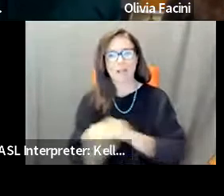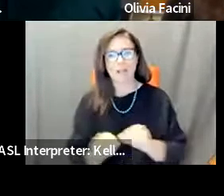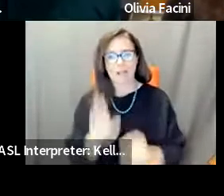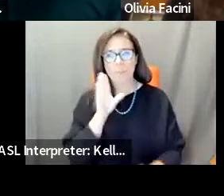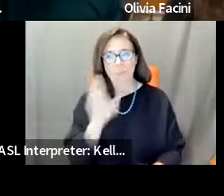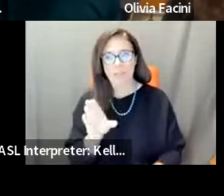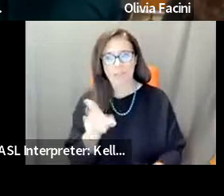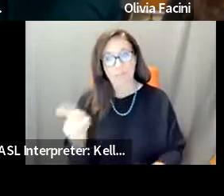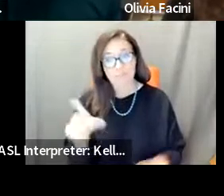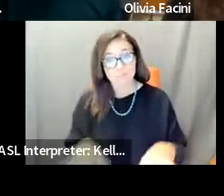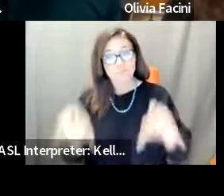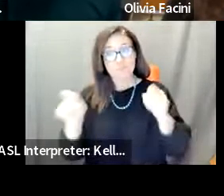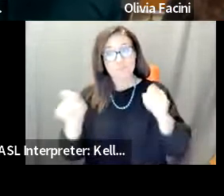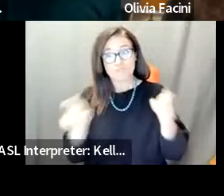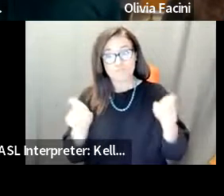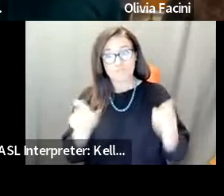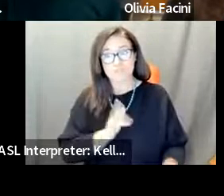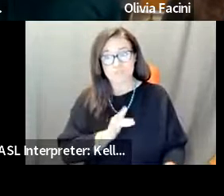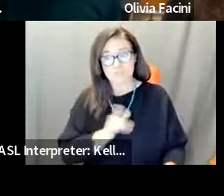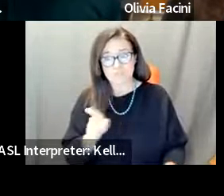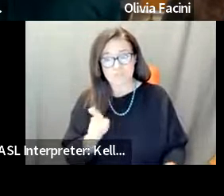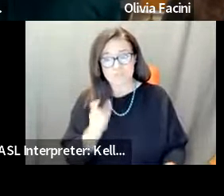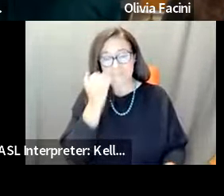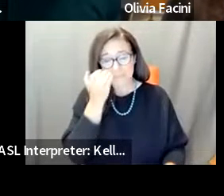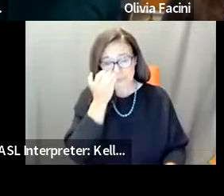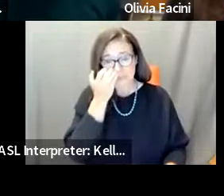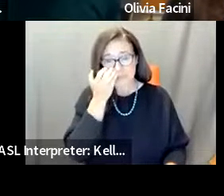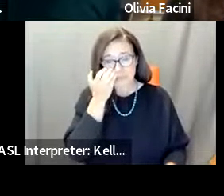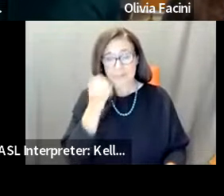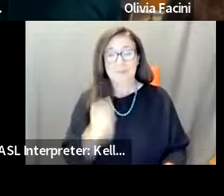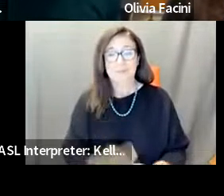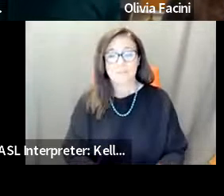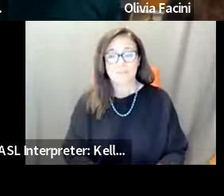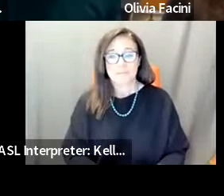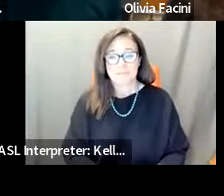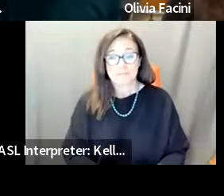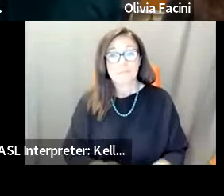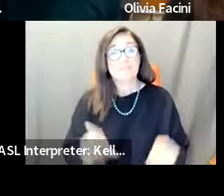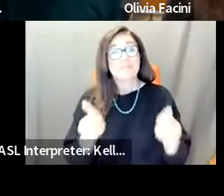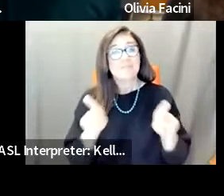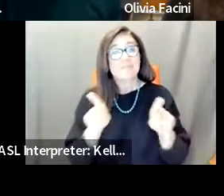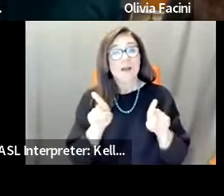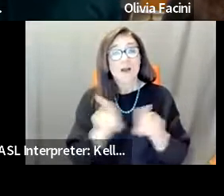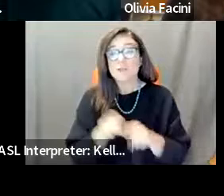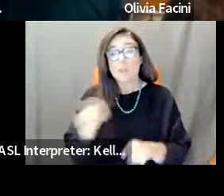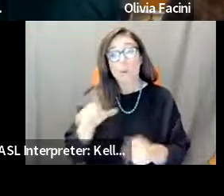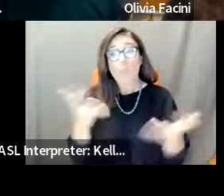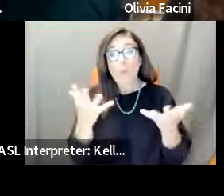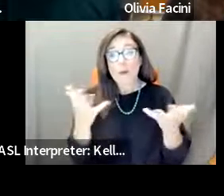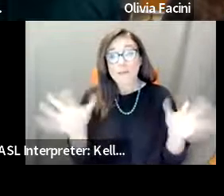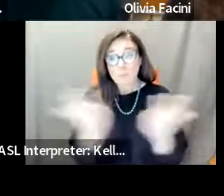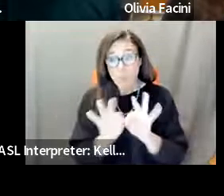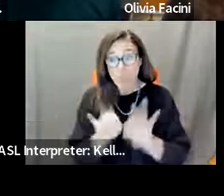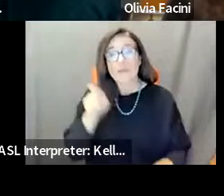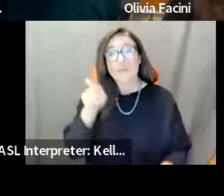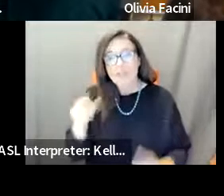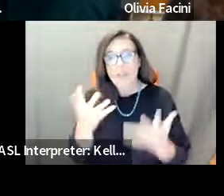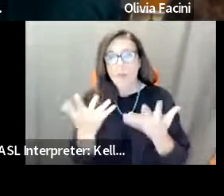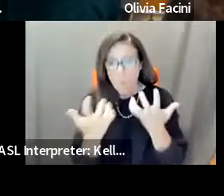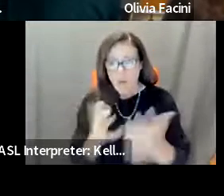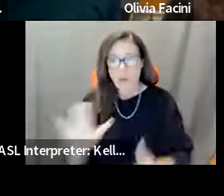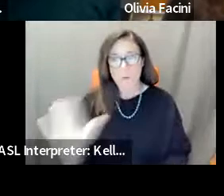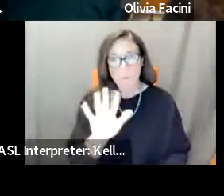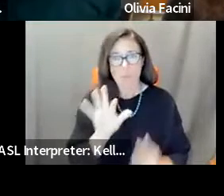very importantly, they are also soliciting audience feedback. So there is a